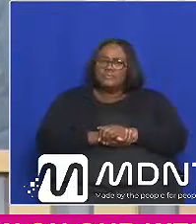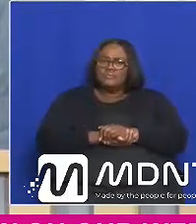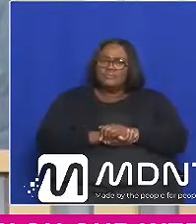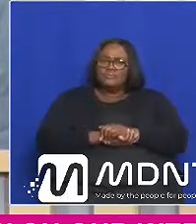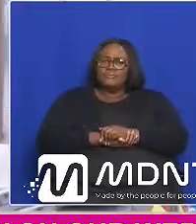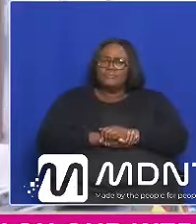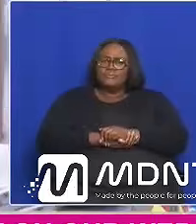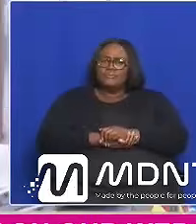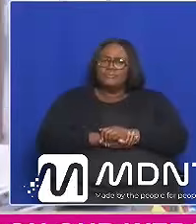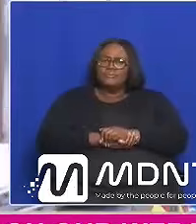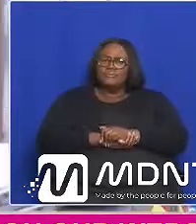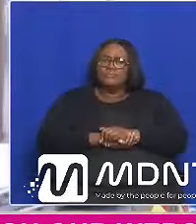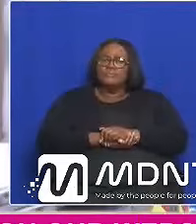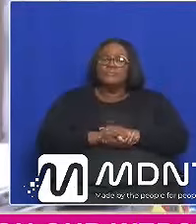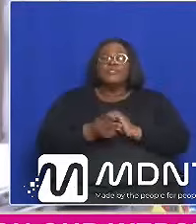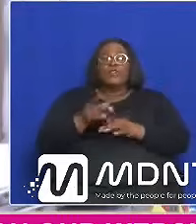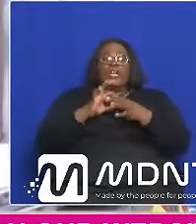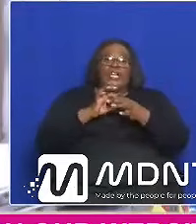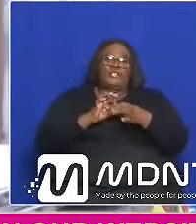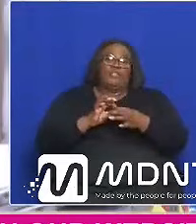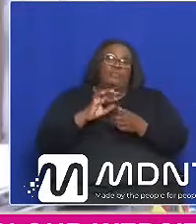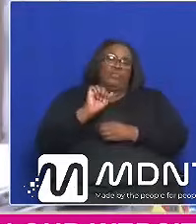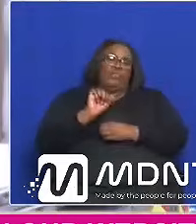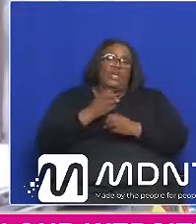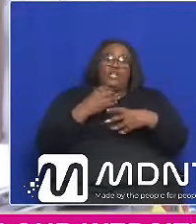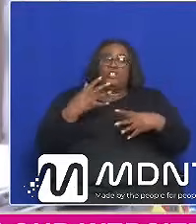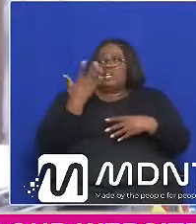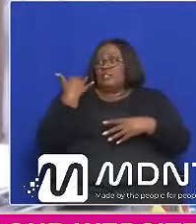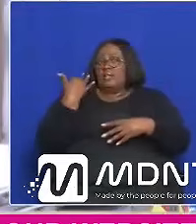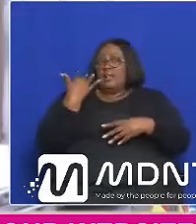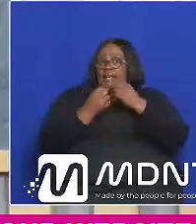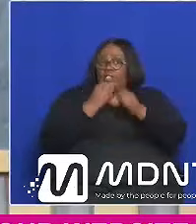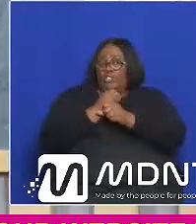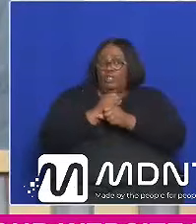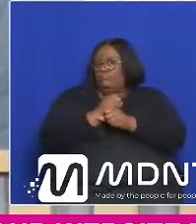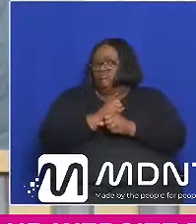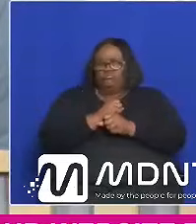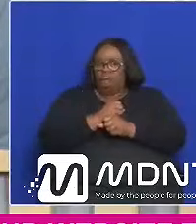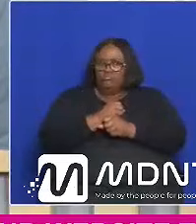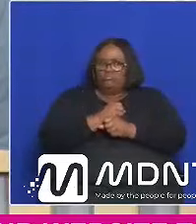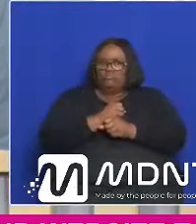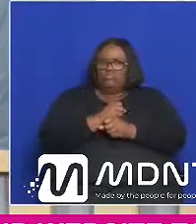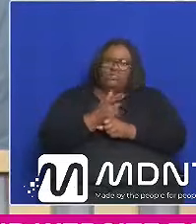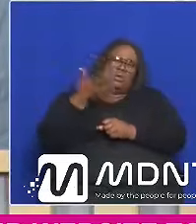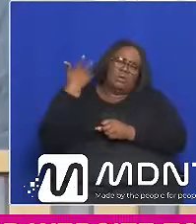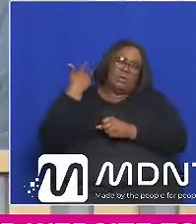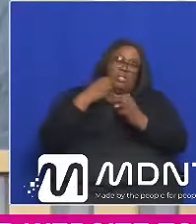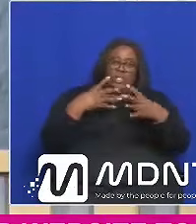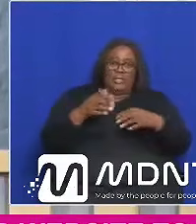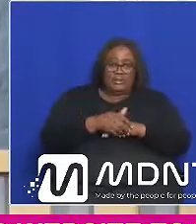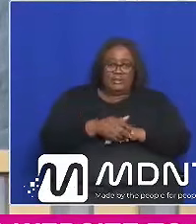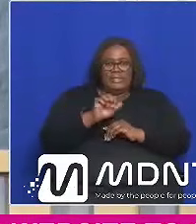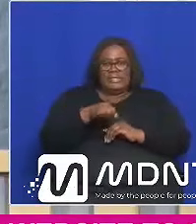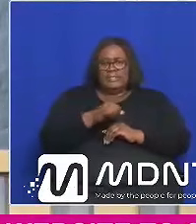This relationship didn't start same time last year. Of course, yes. Okay, it's longer than that. Yes. How long?